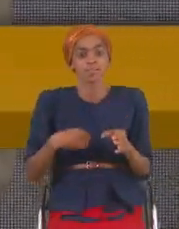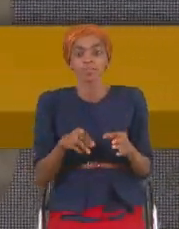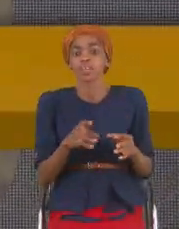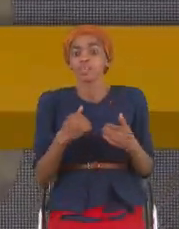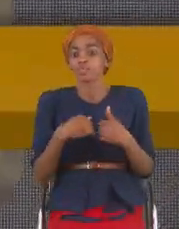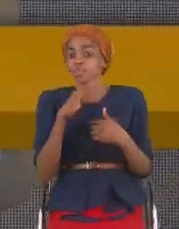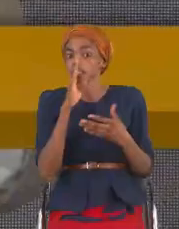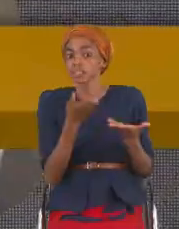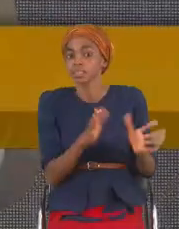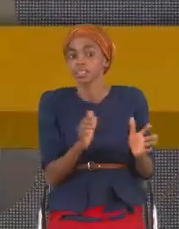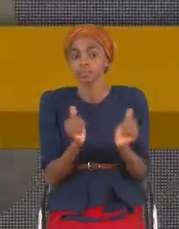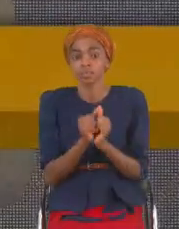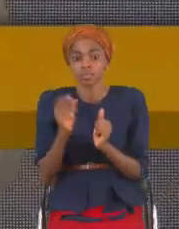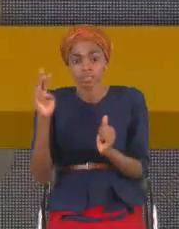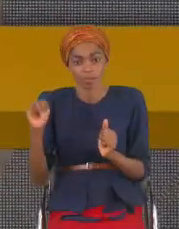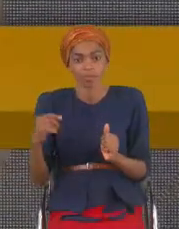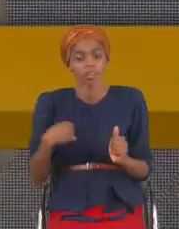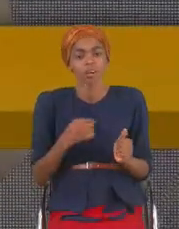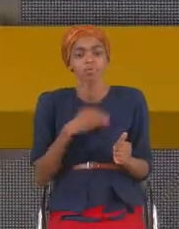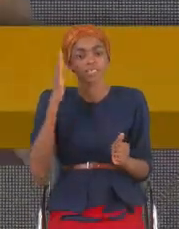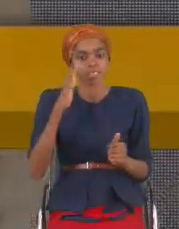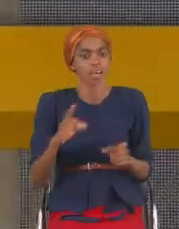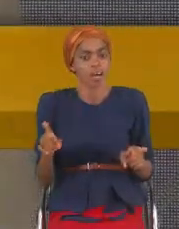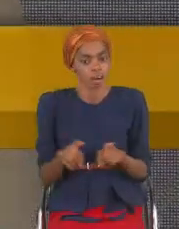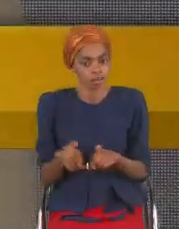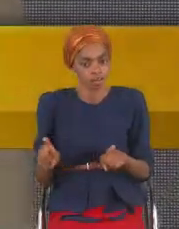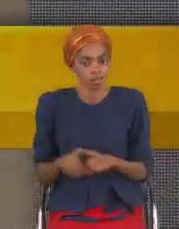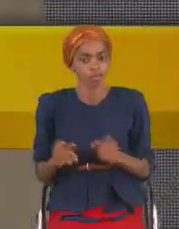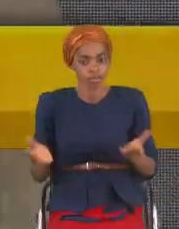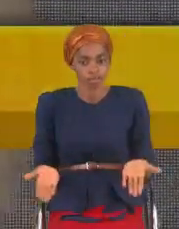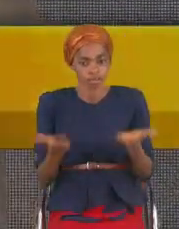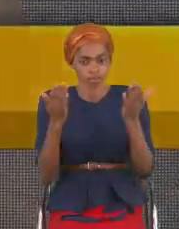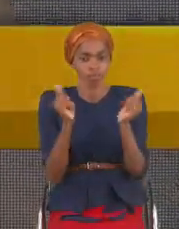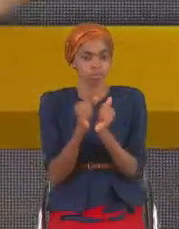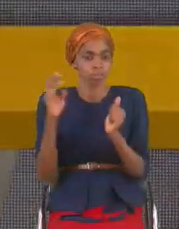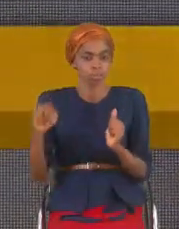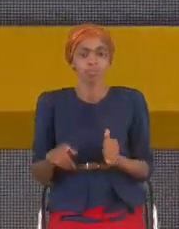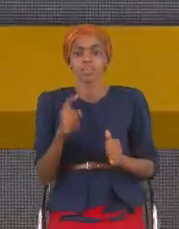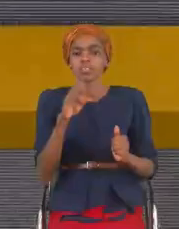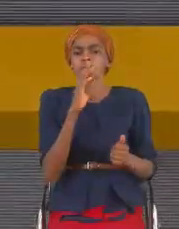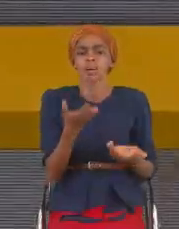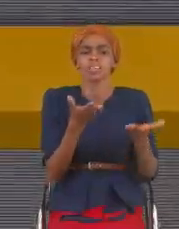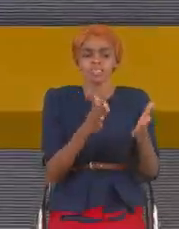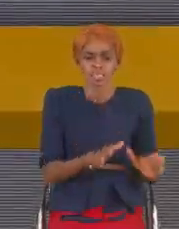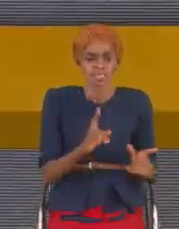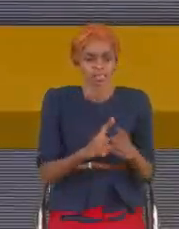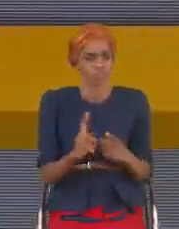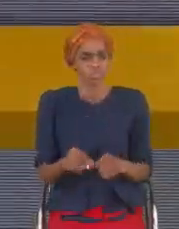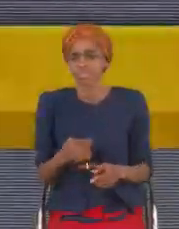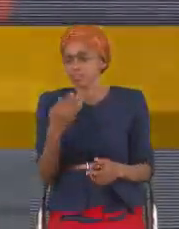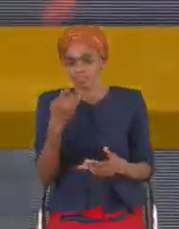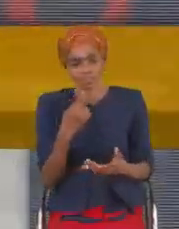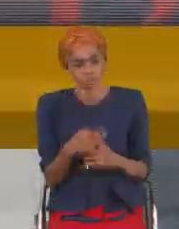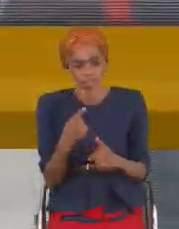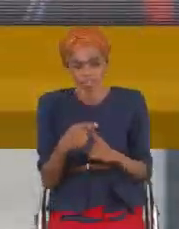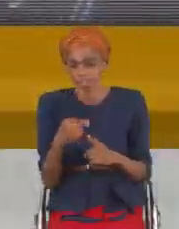him, we shall also live with him. You are dead to the comments of the world. You